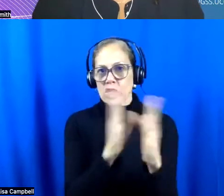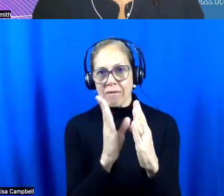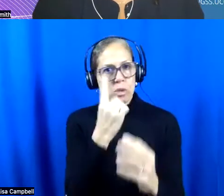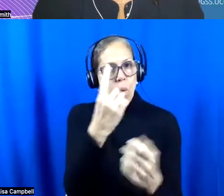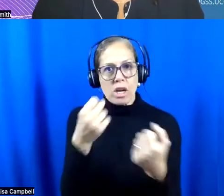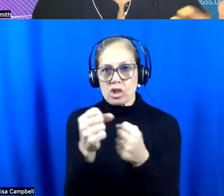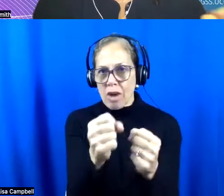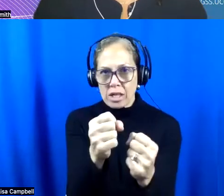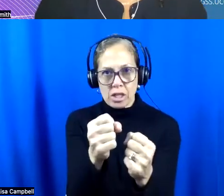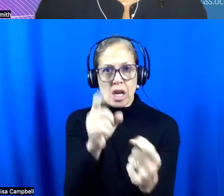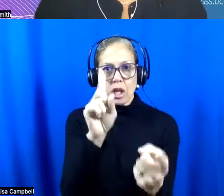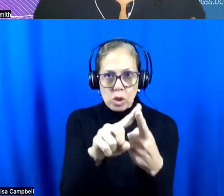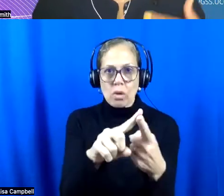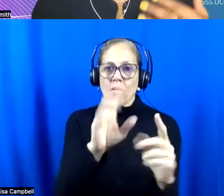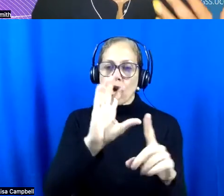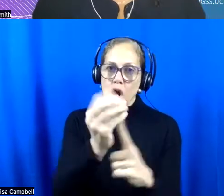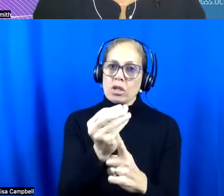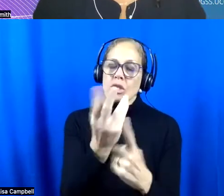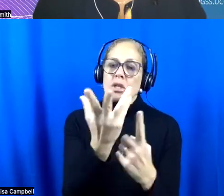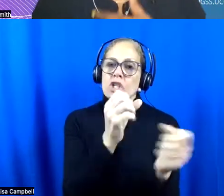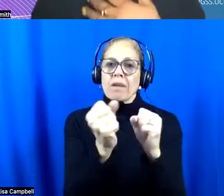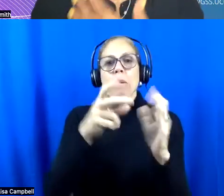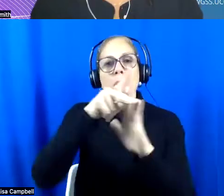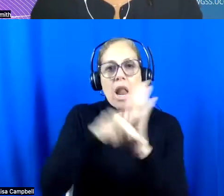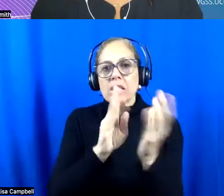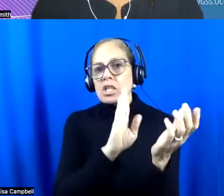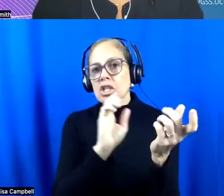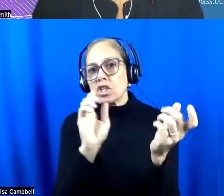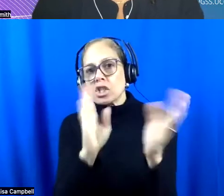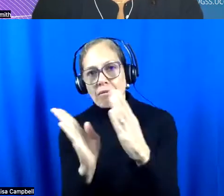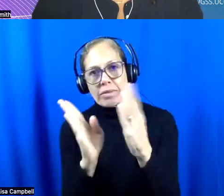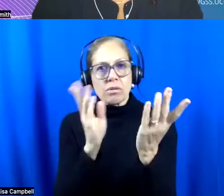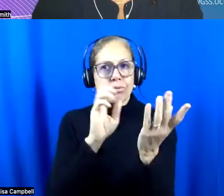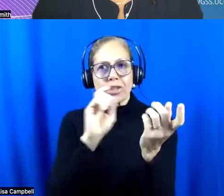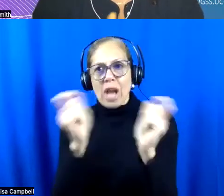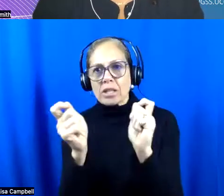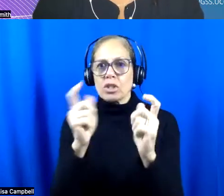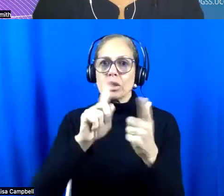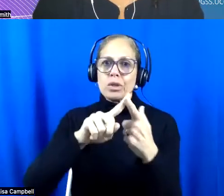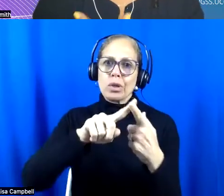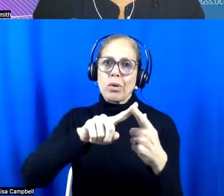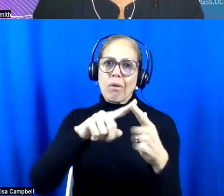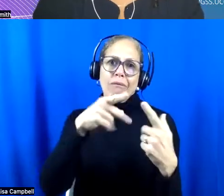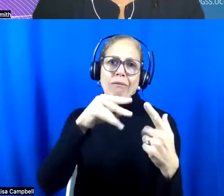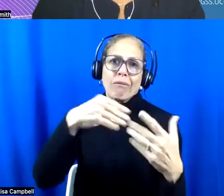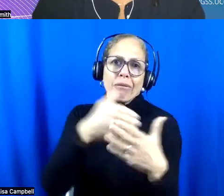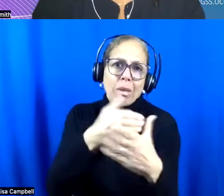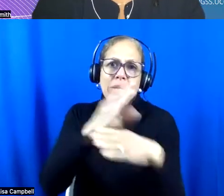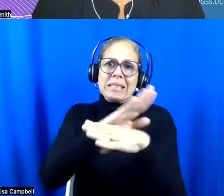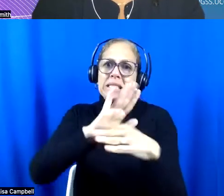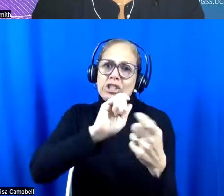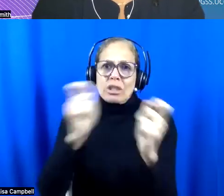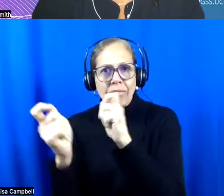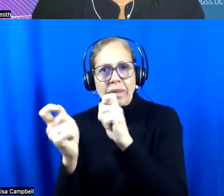strategy towards culture shift, towards policy shift, towards a practice shift, towards a philanthropic shift,